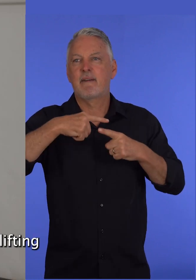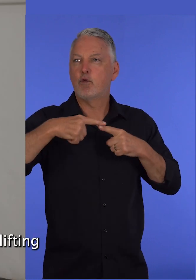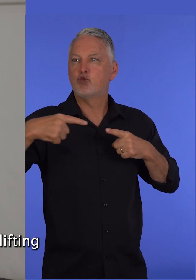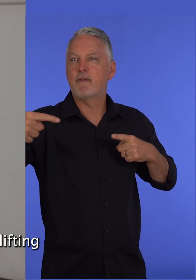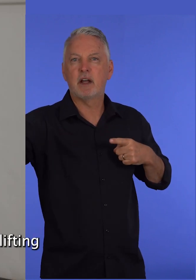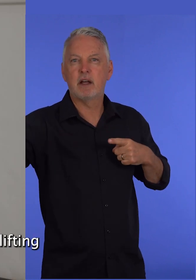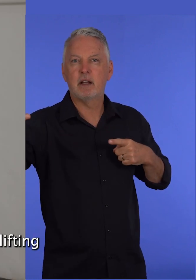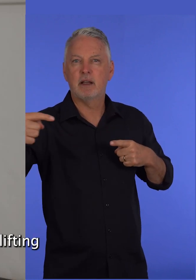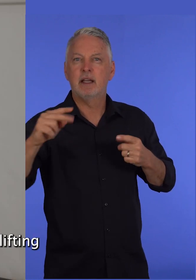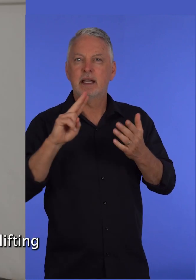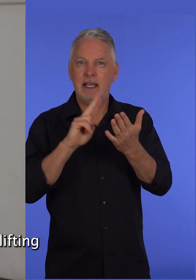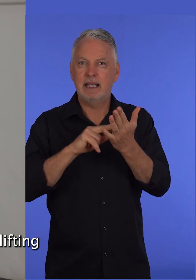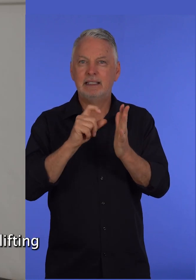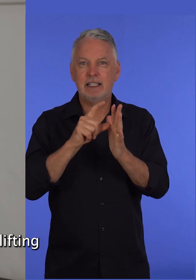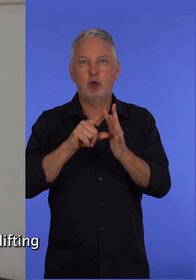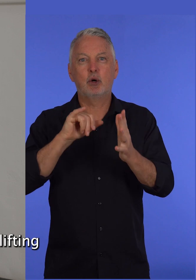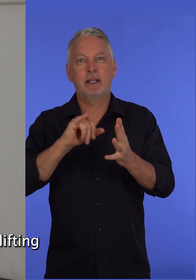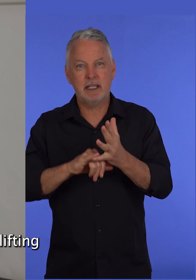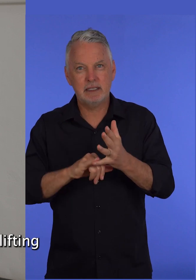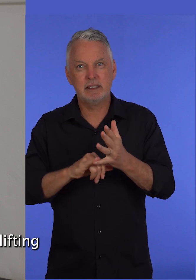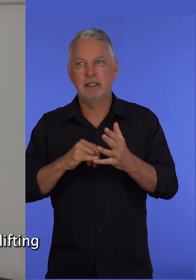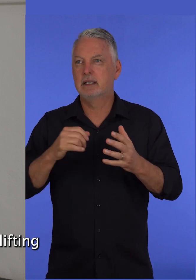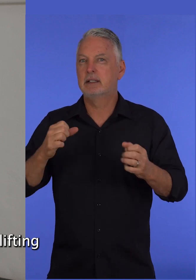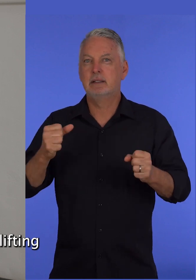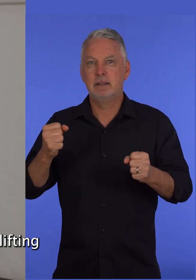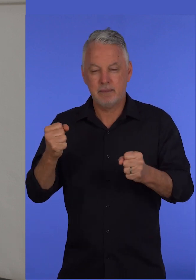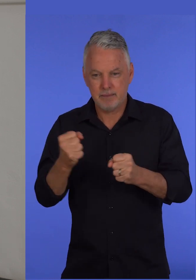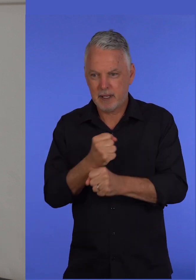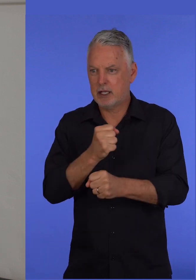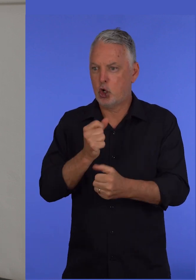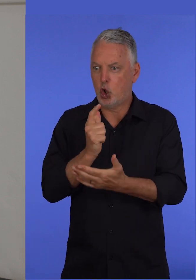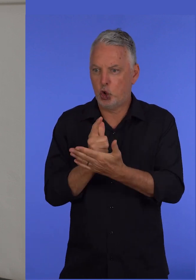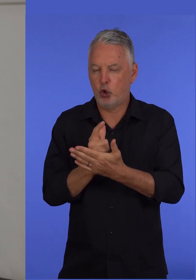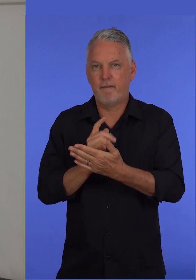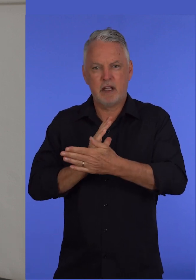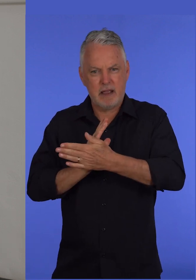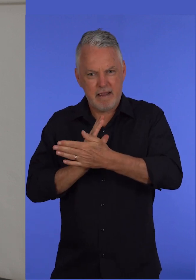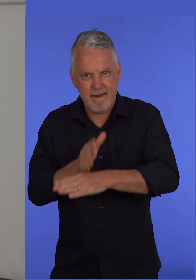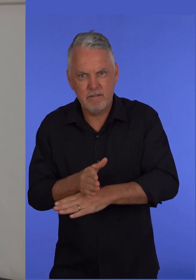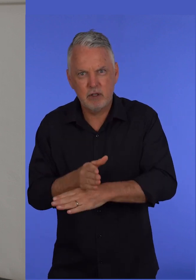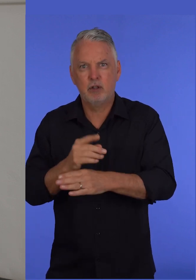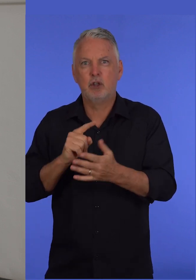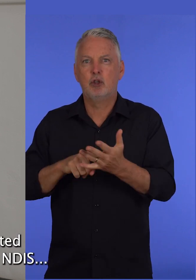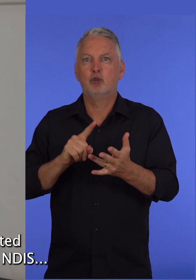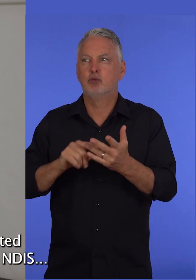The NDIS actually makes more lifting for more people in more parts of the community.